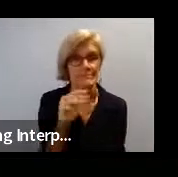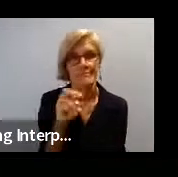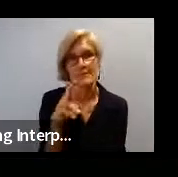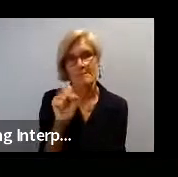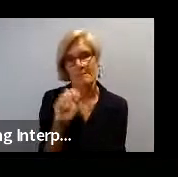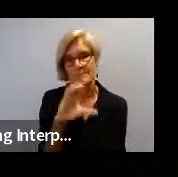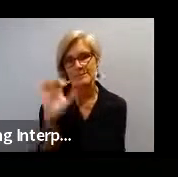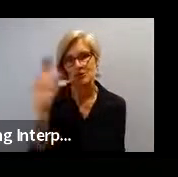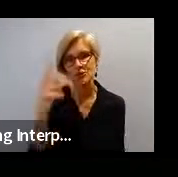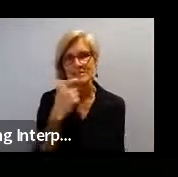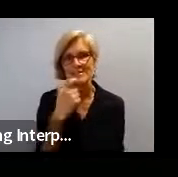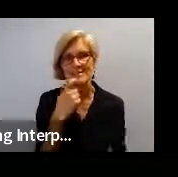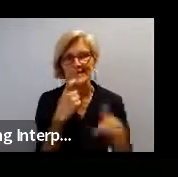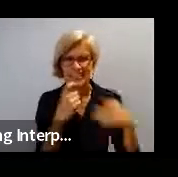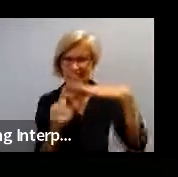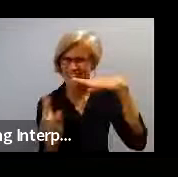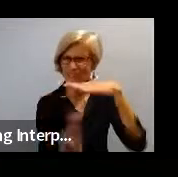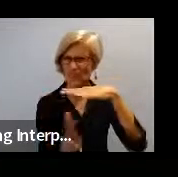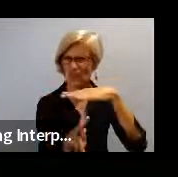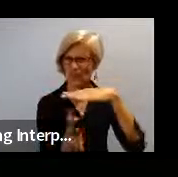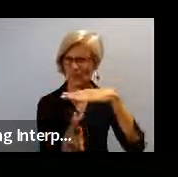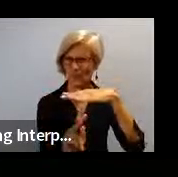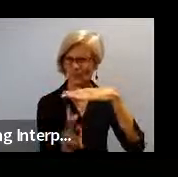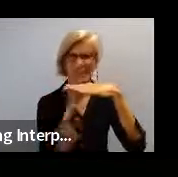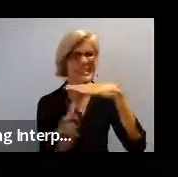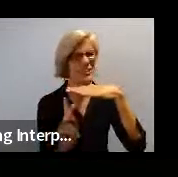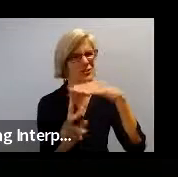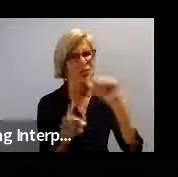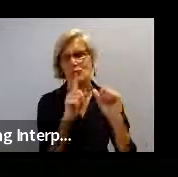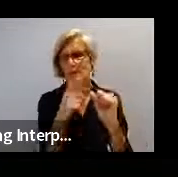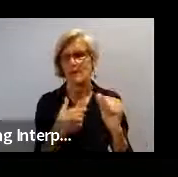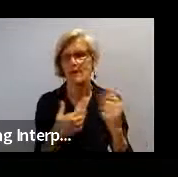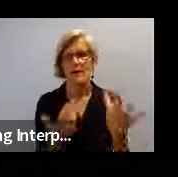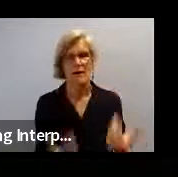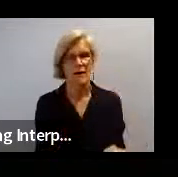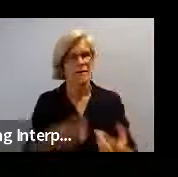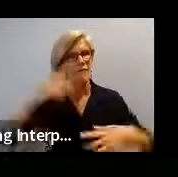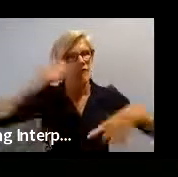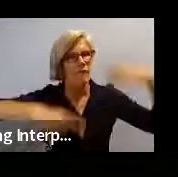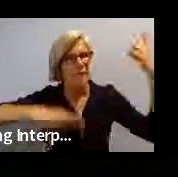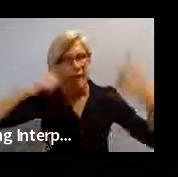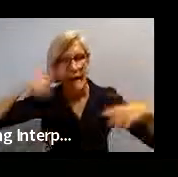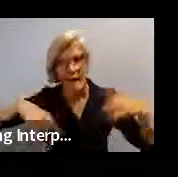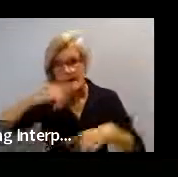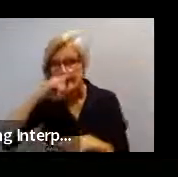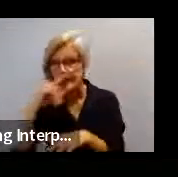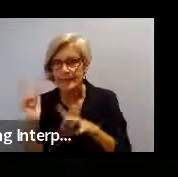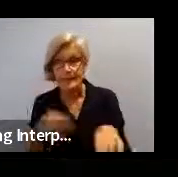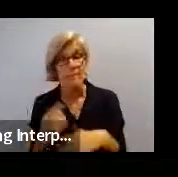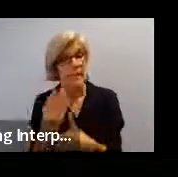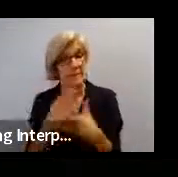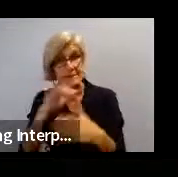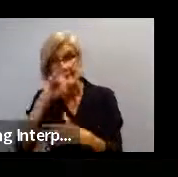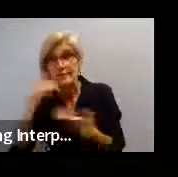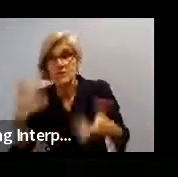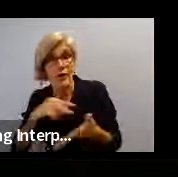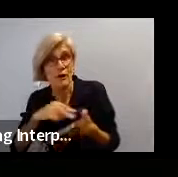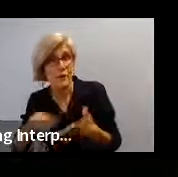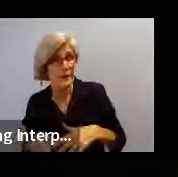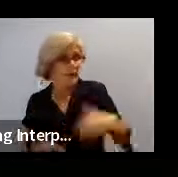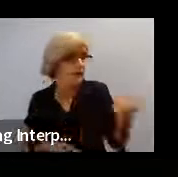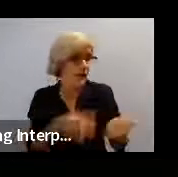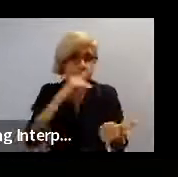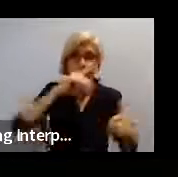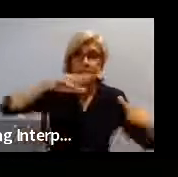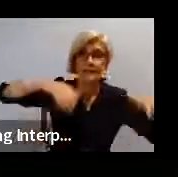With it being kindergarten, we have such a variety of kids who come in. We have kids who are reading. We have kids who aren't reading. We